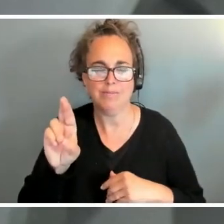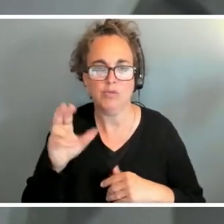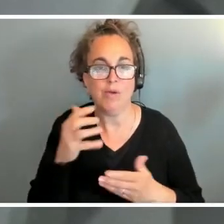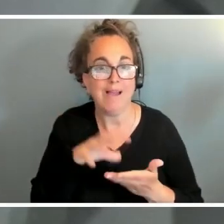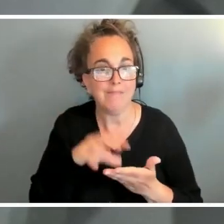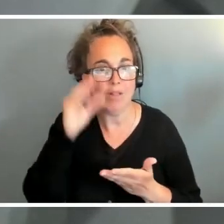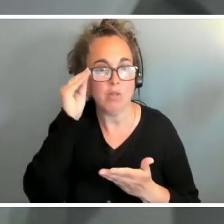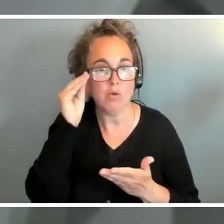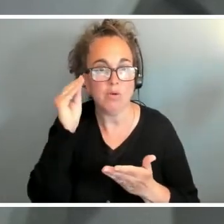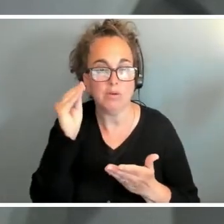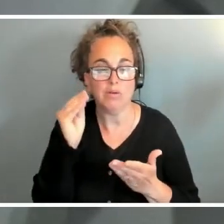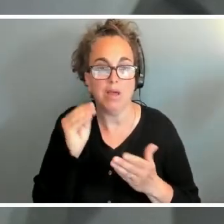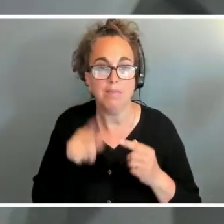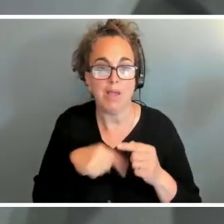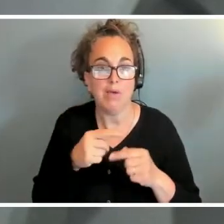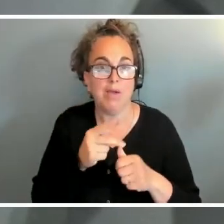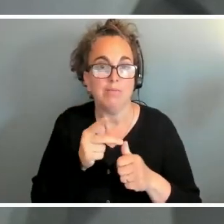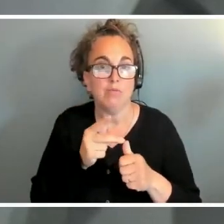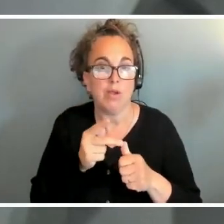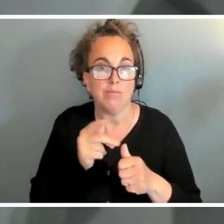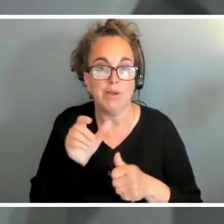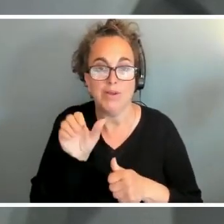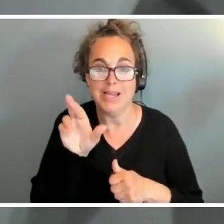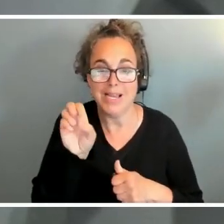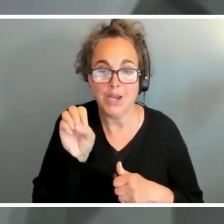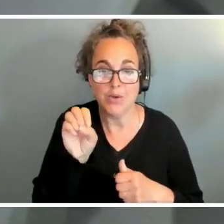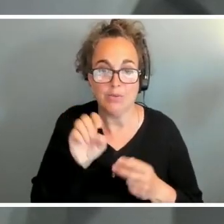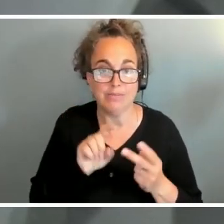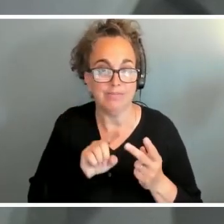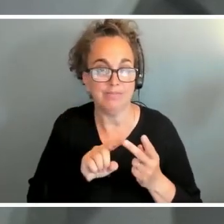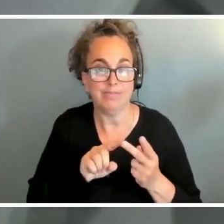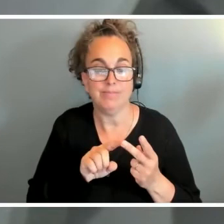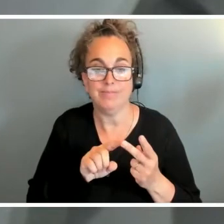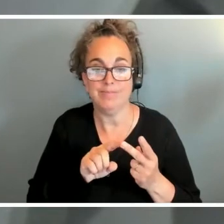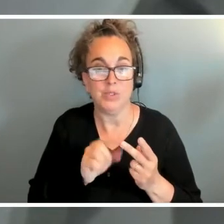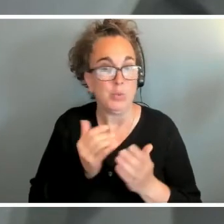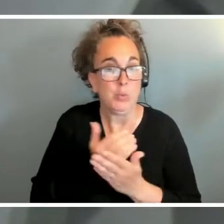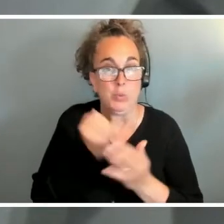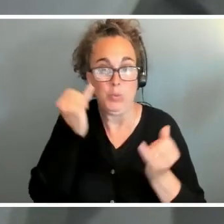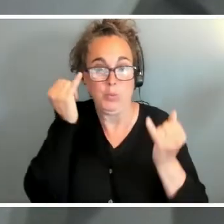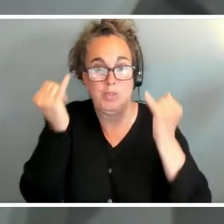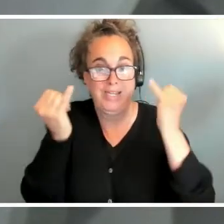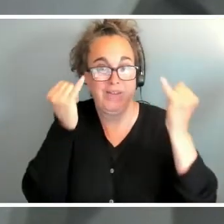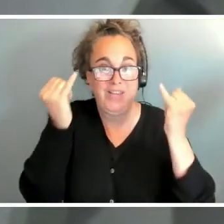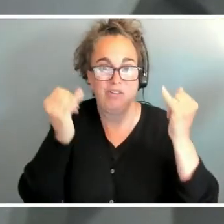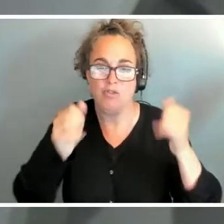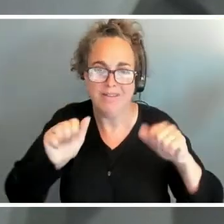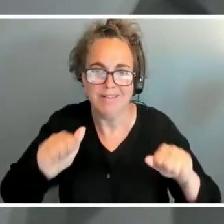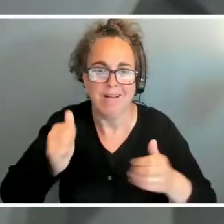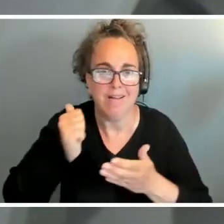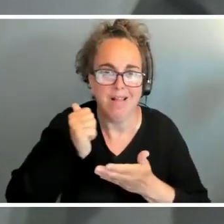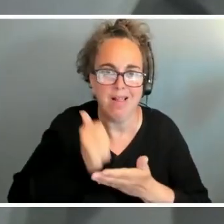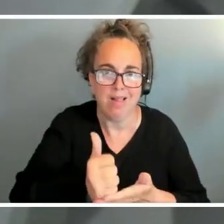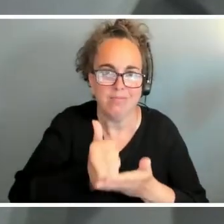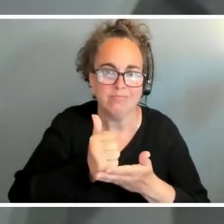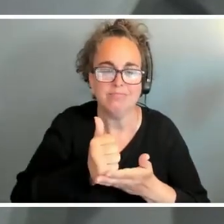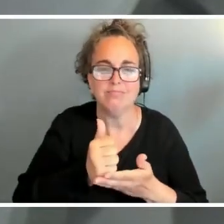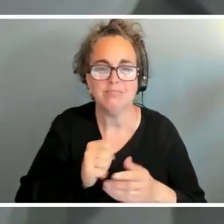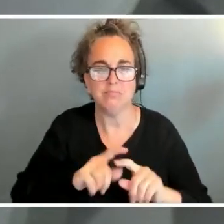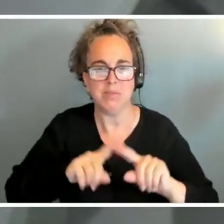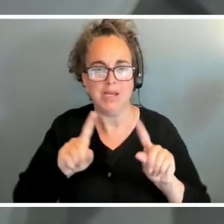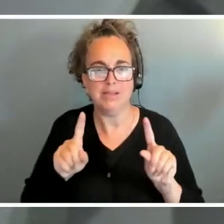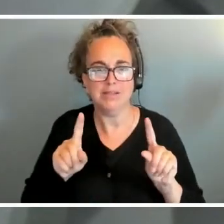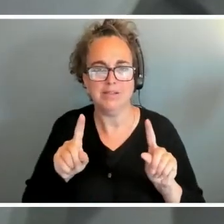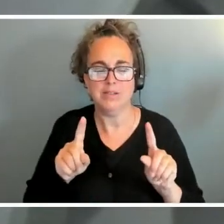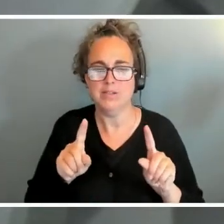what primary care, what innovations can actually do. I've also learned about what